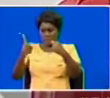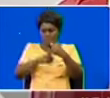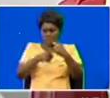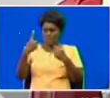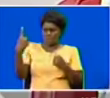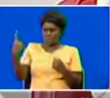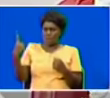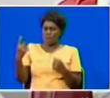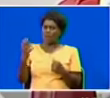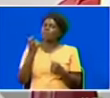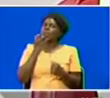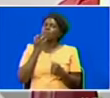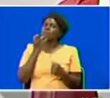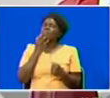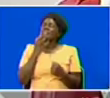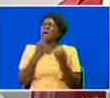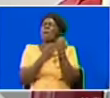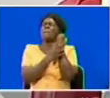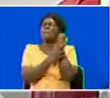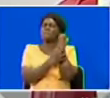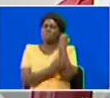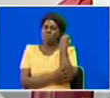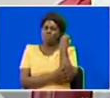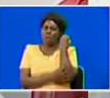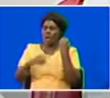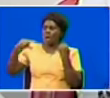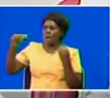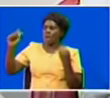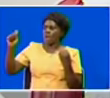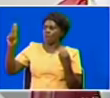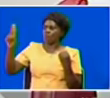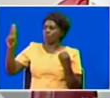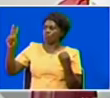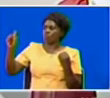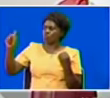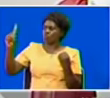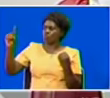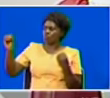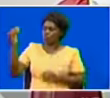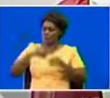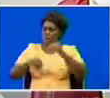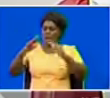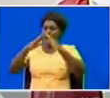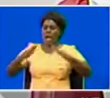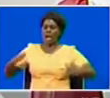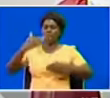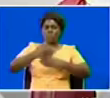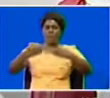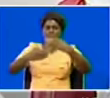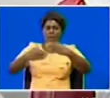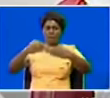1961. Jomo Kenyatta left prison, a very poor man. The people of Gatundu came together, they fundraised to build him a house, and they built him a